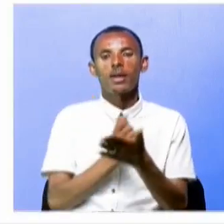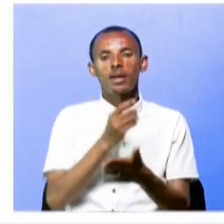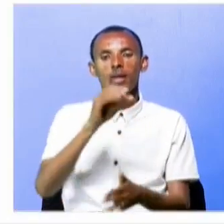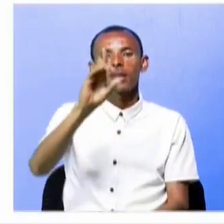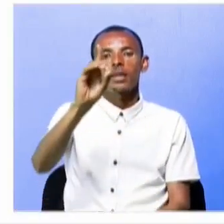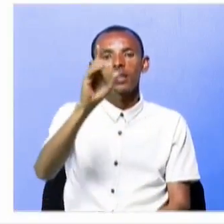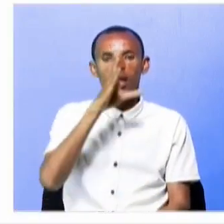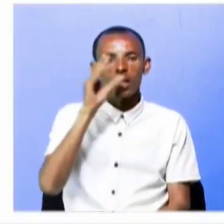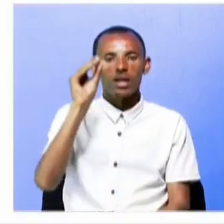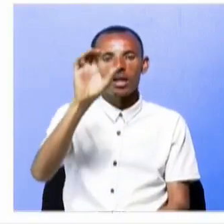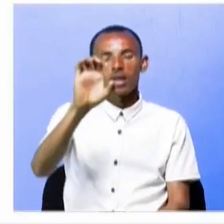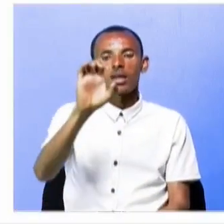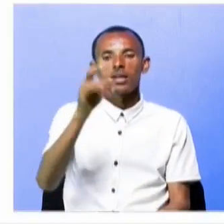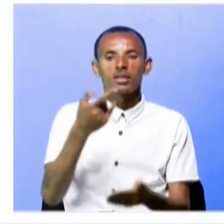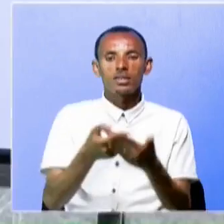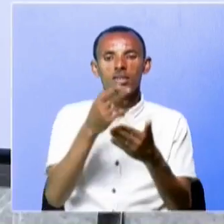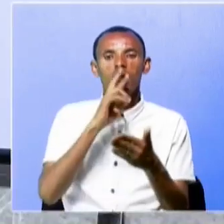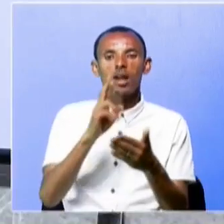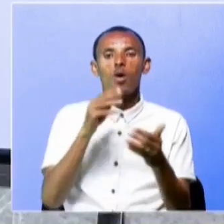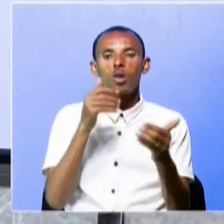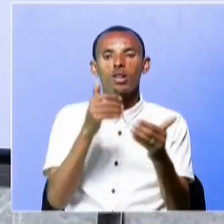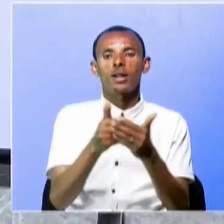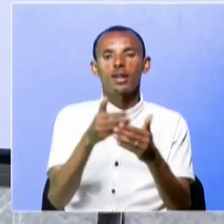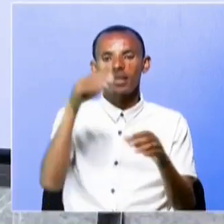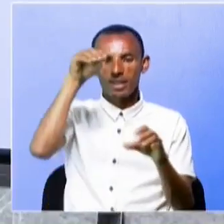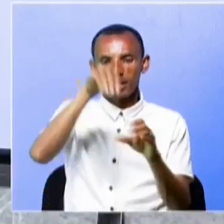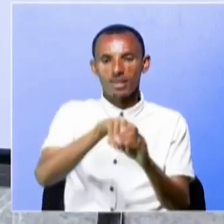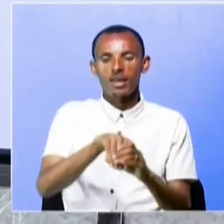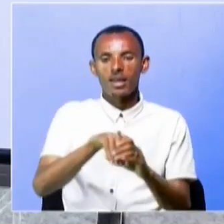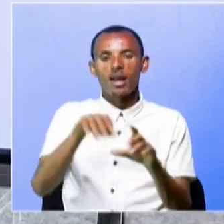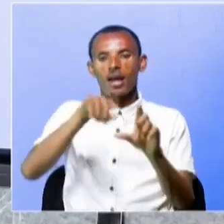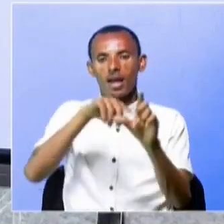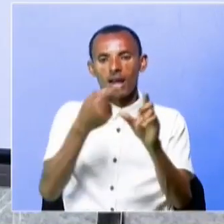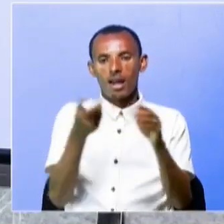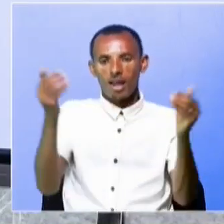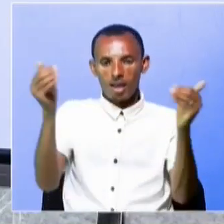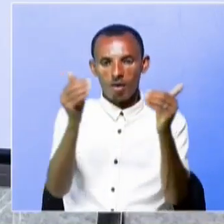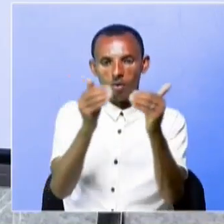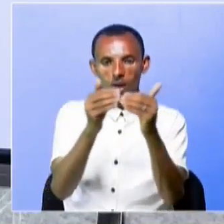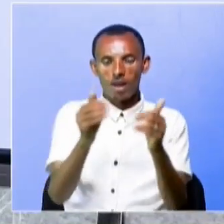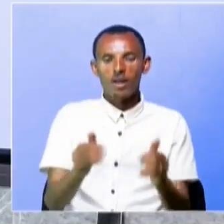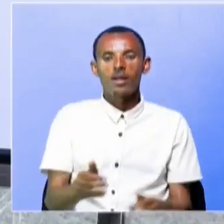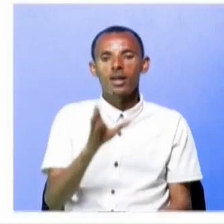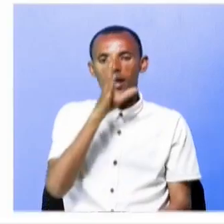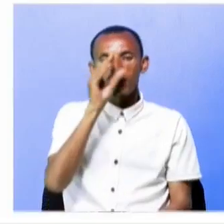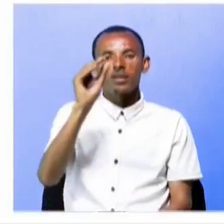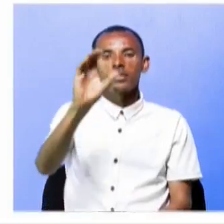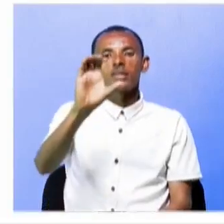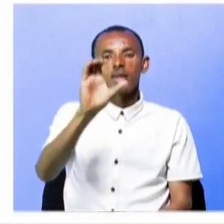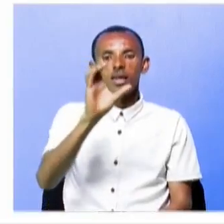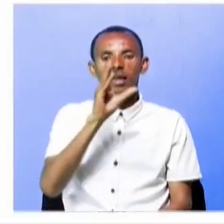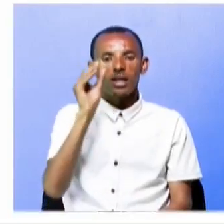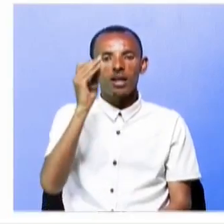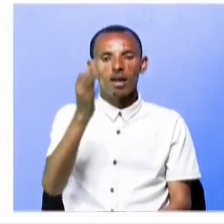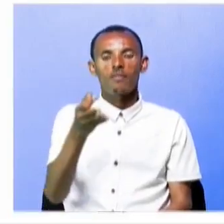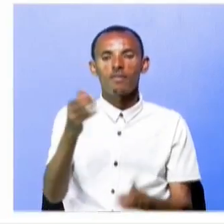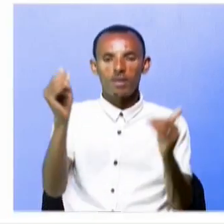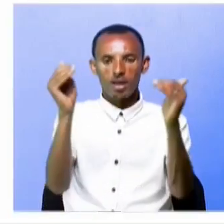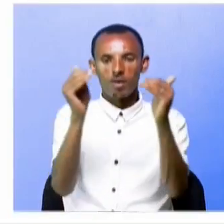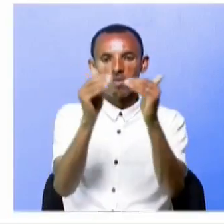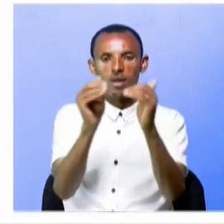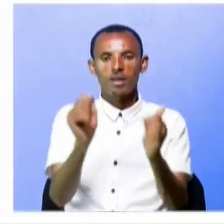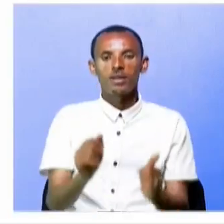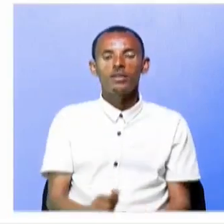and E, these are alternate interior angles. They are congruent. C and F are also congruent,